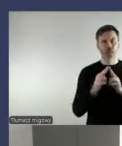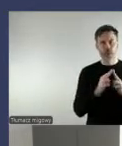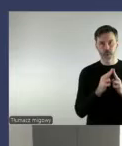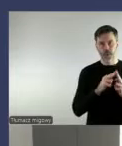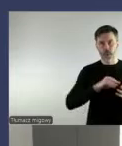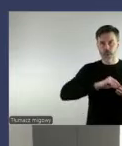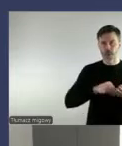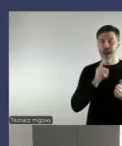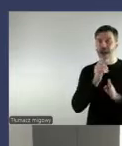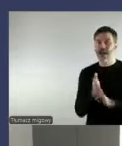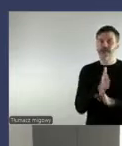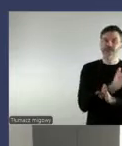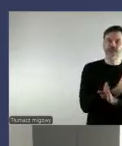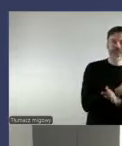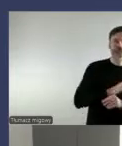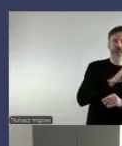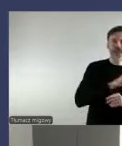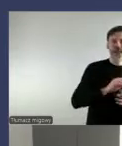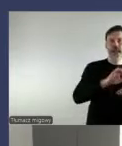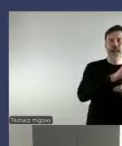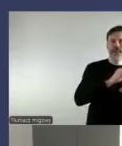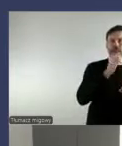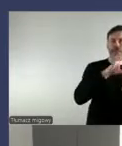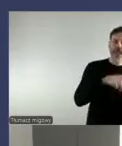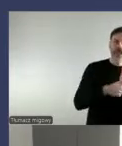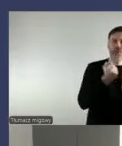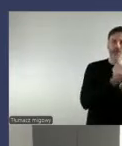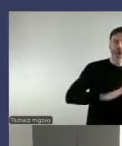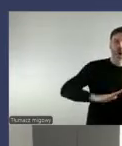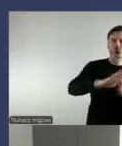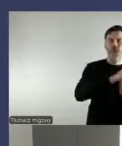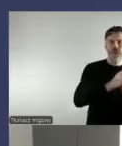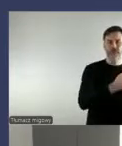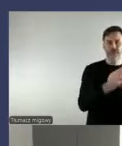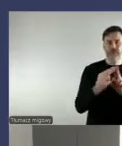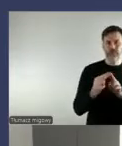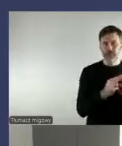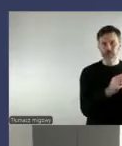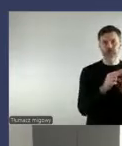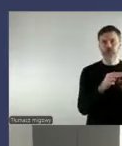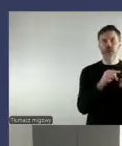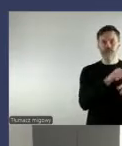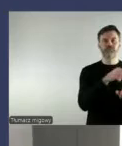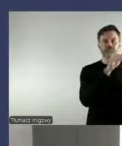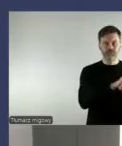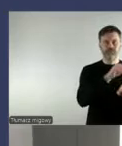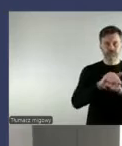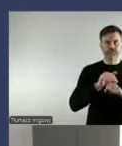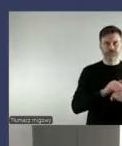The signing of the agreement was preceded by sessions of the municipal, city and county council confirming the accession of each TSU to the